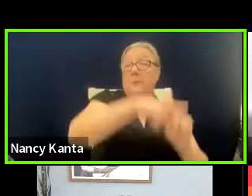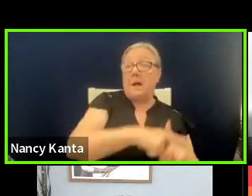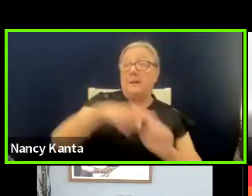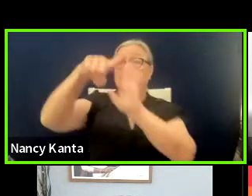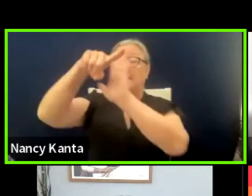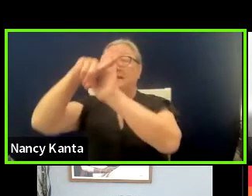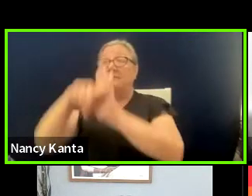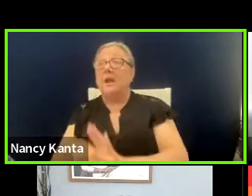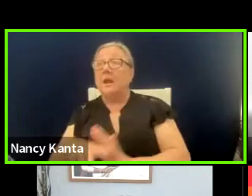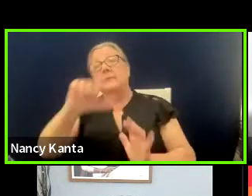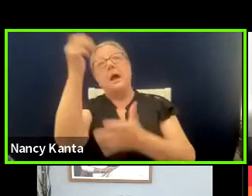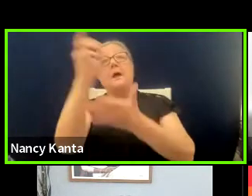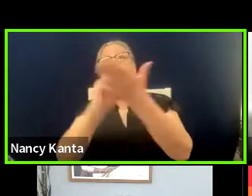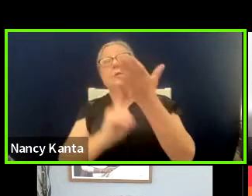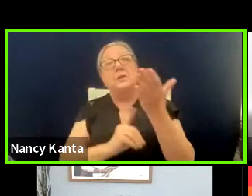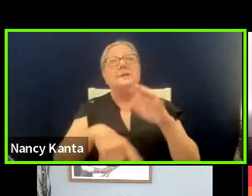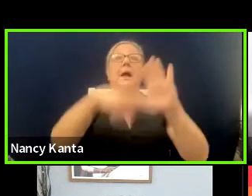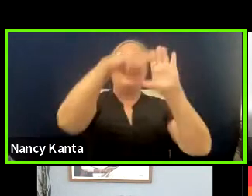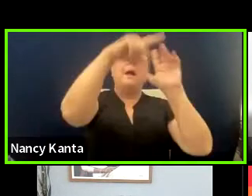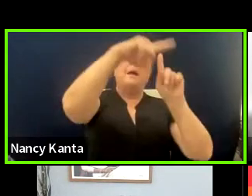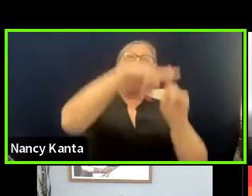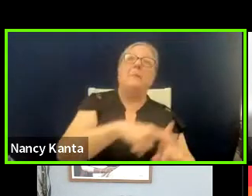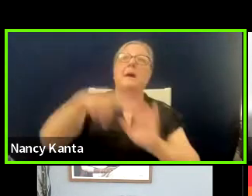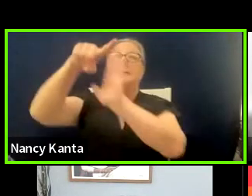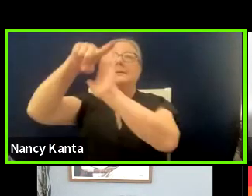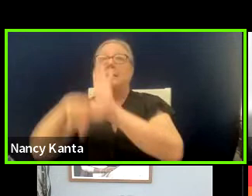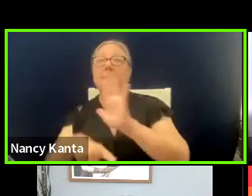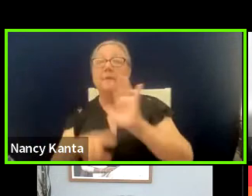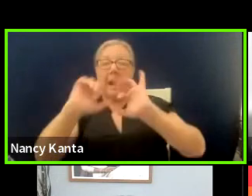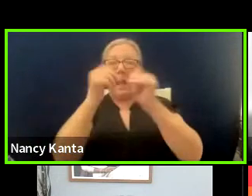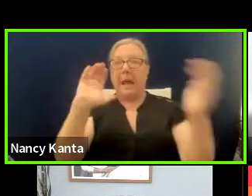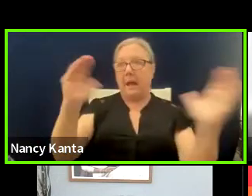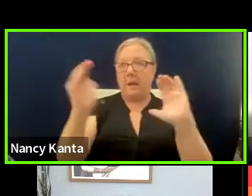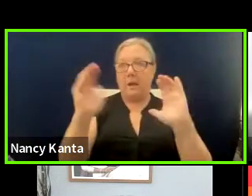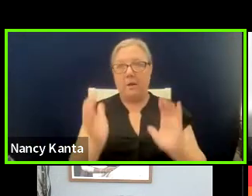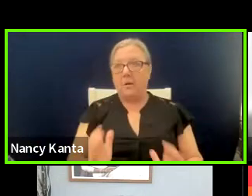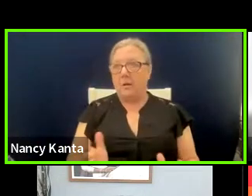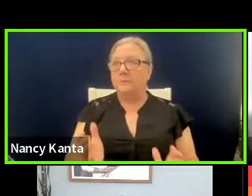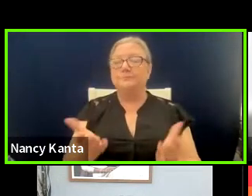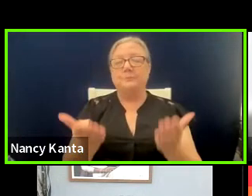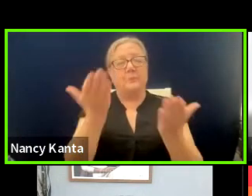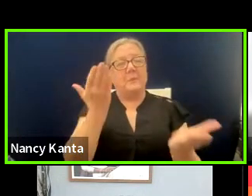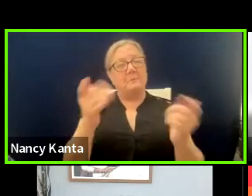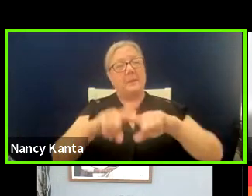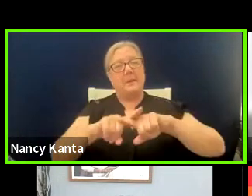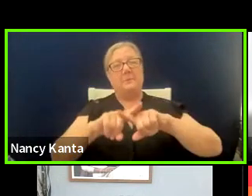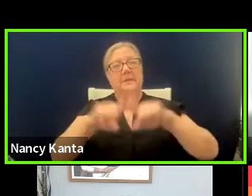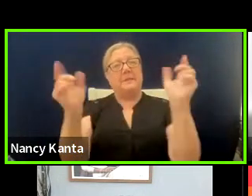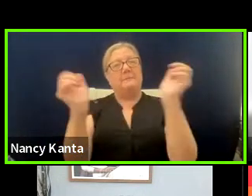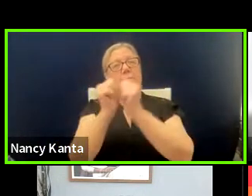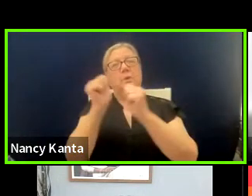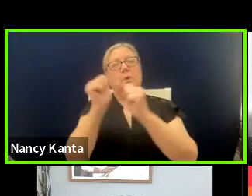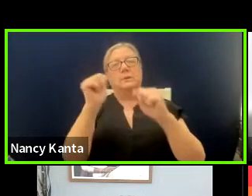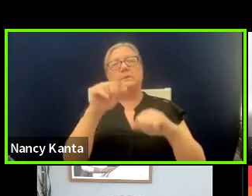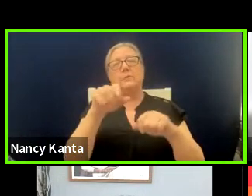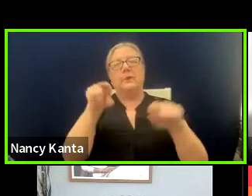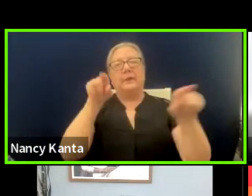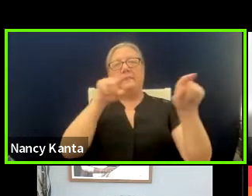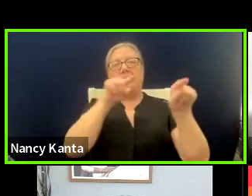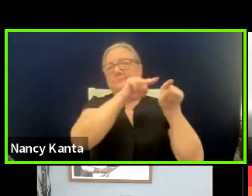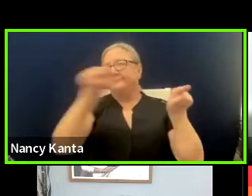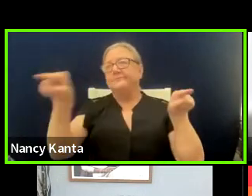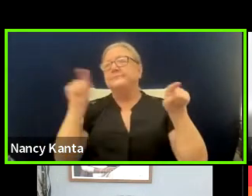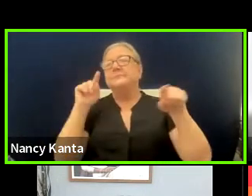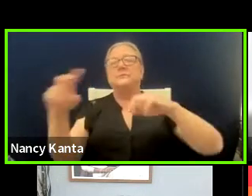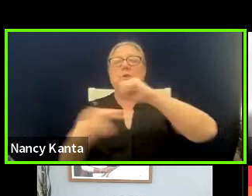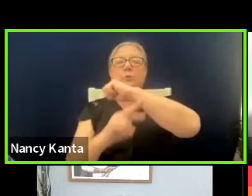of people and goods and services. And then it sounds like the active transit's there no matter what, but there may be some difference in the width of bridges. So is that something we